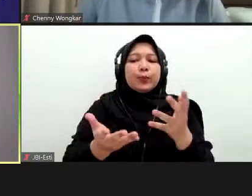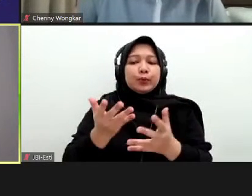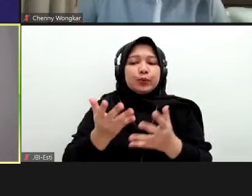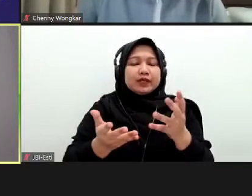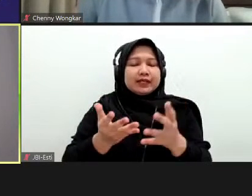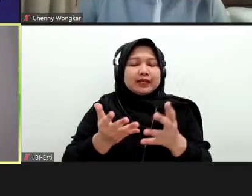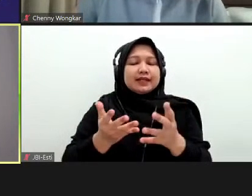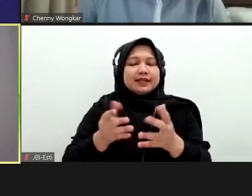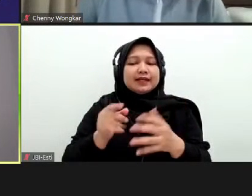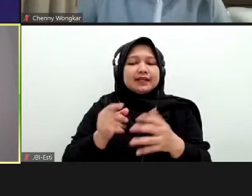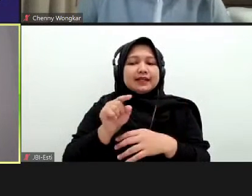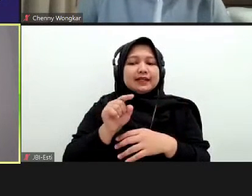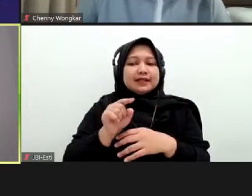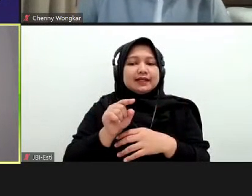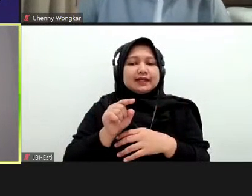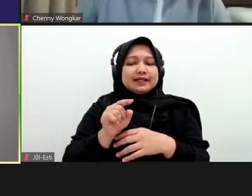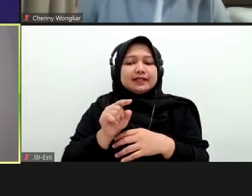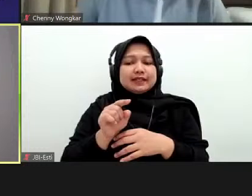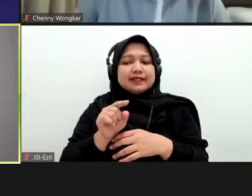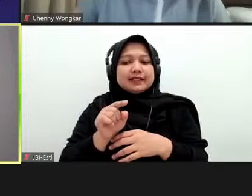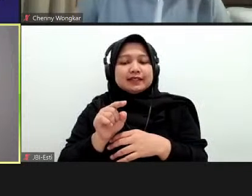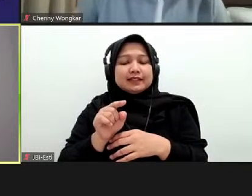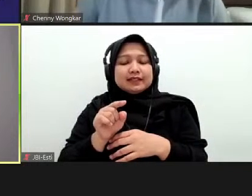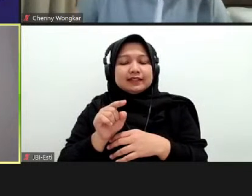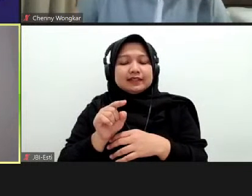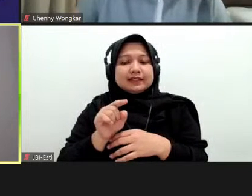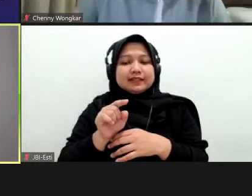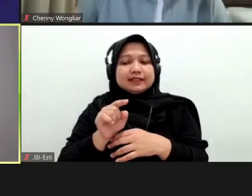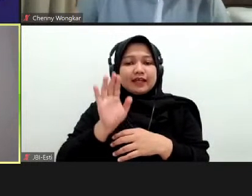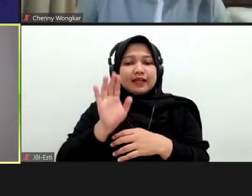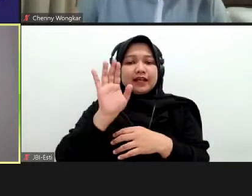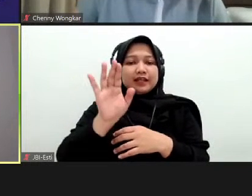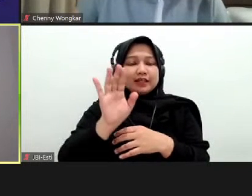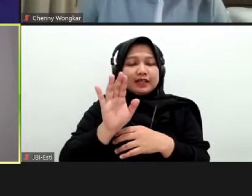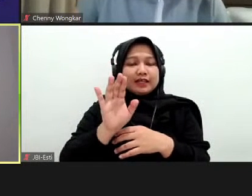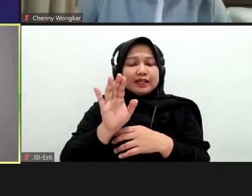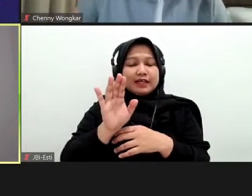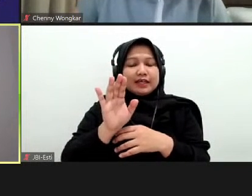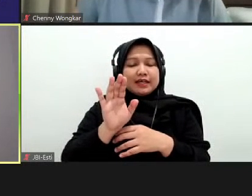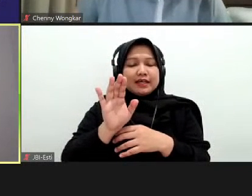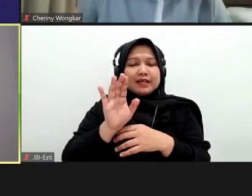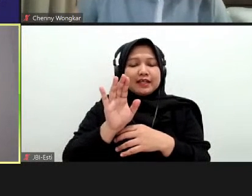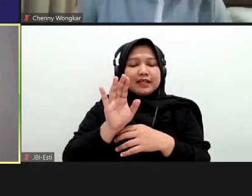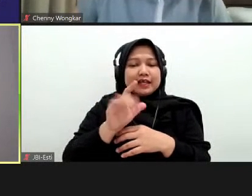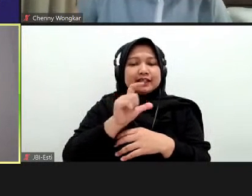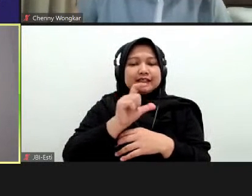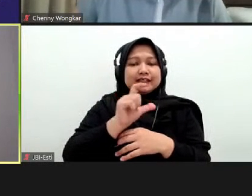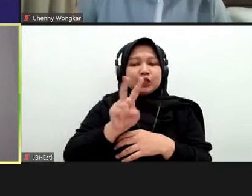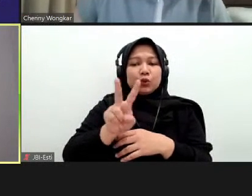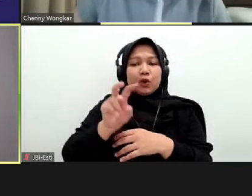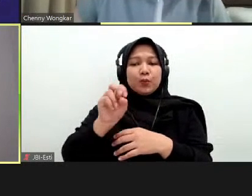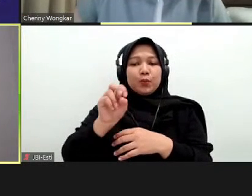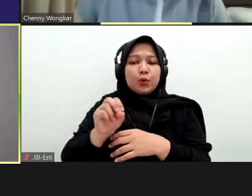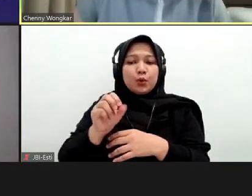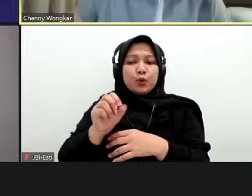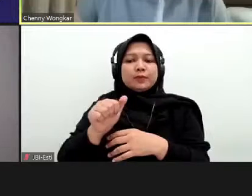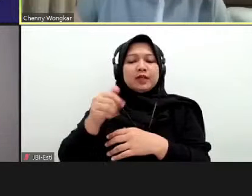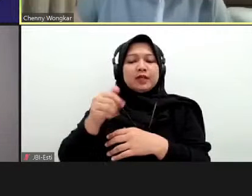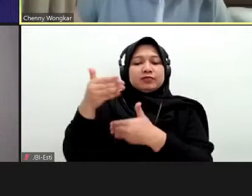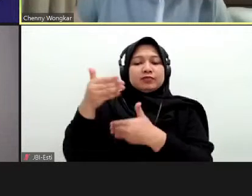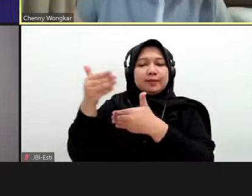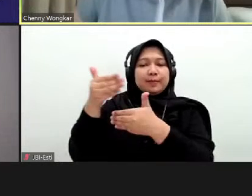openness. And this kind of platforms like C20 should serve this purpose. I hope I managed to answer the